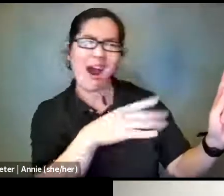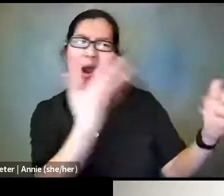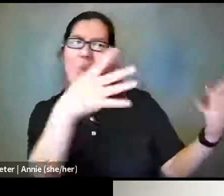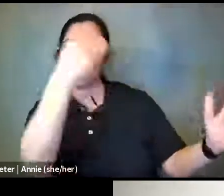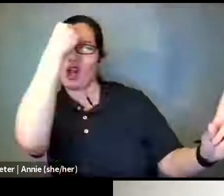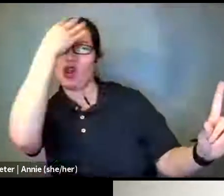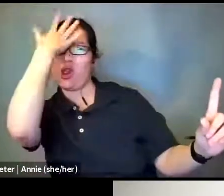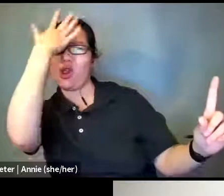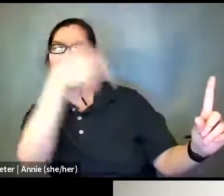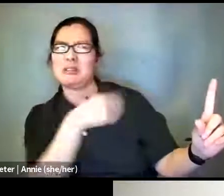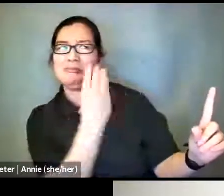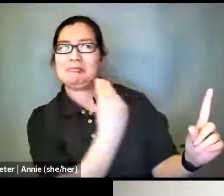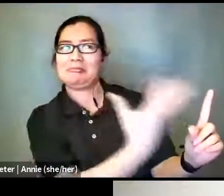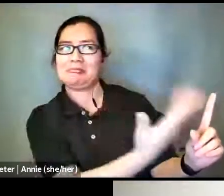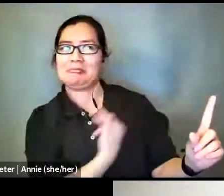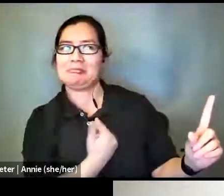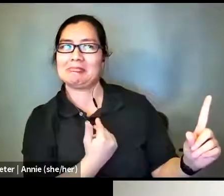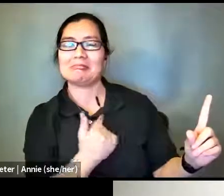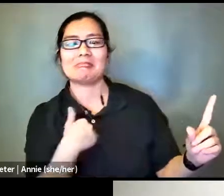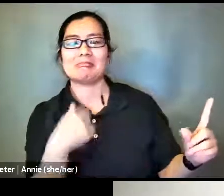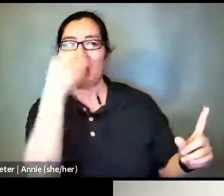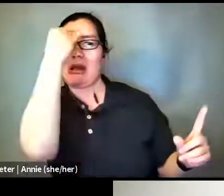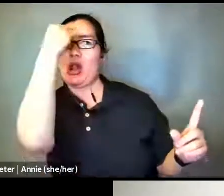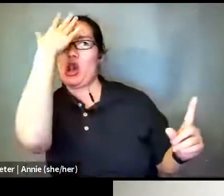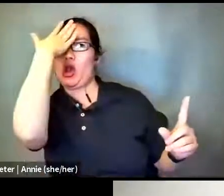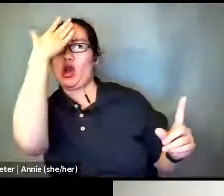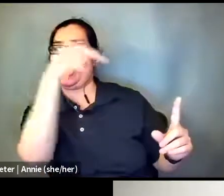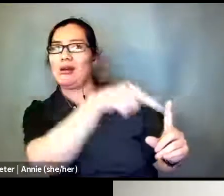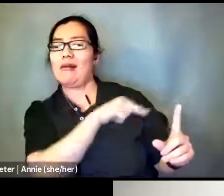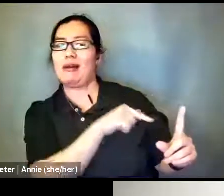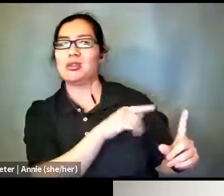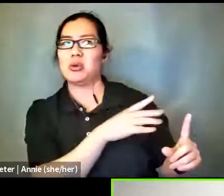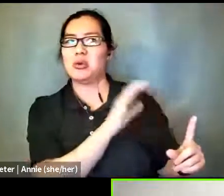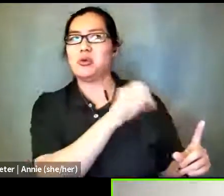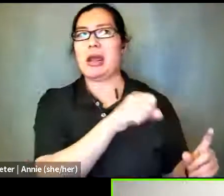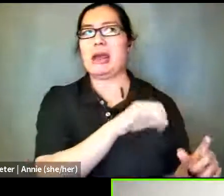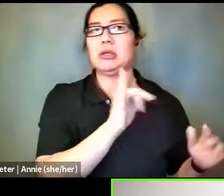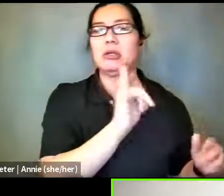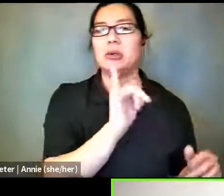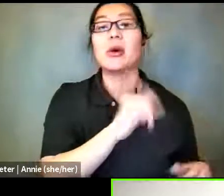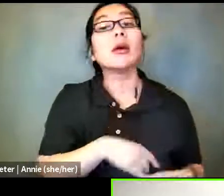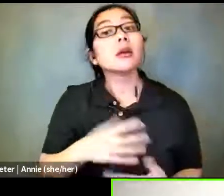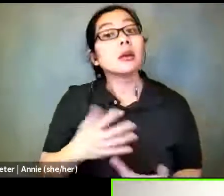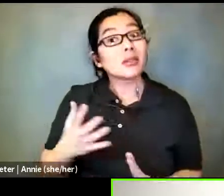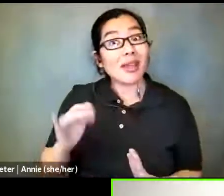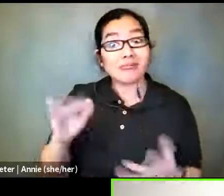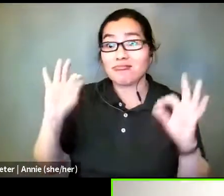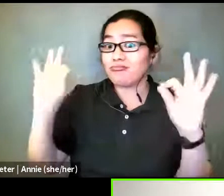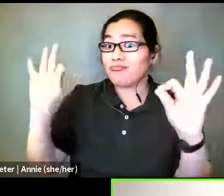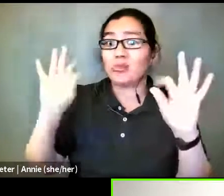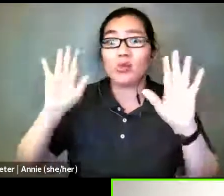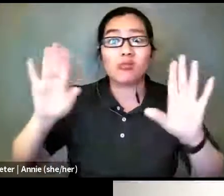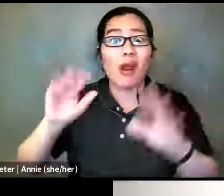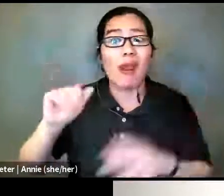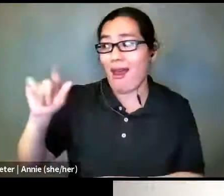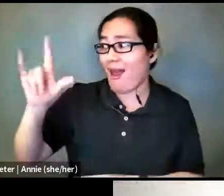here's what I learned. And that makes for a great ally, right? That's it does. You know, that's how we kind